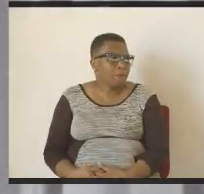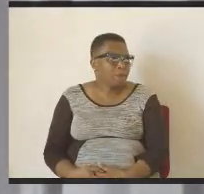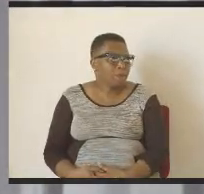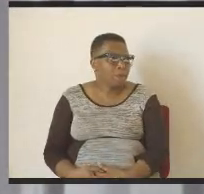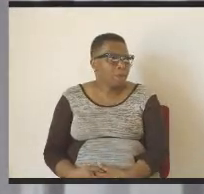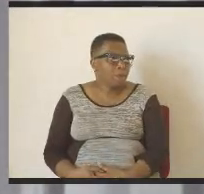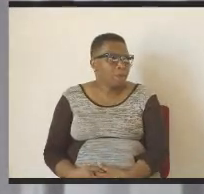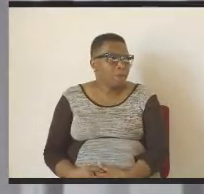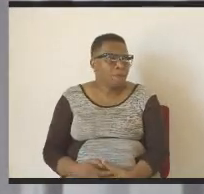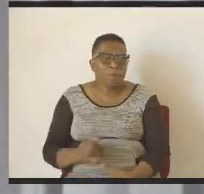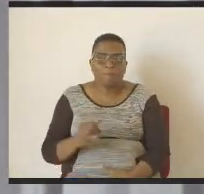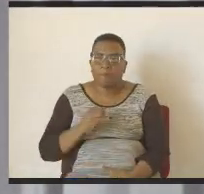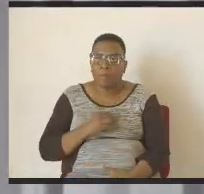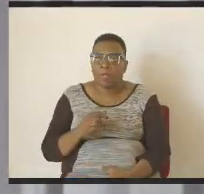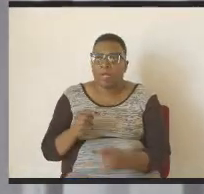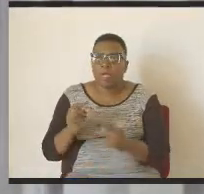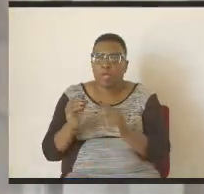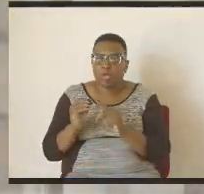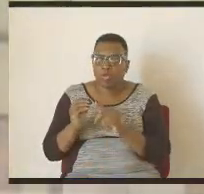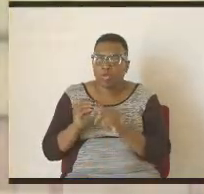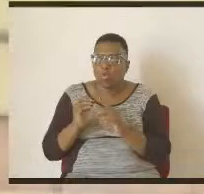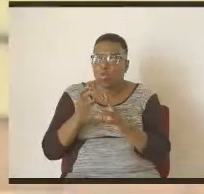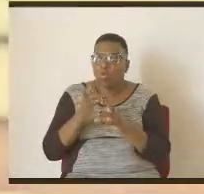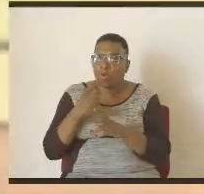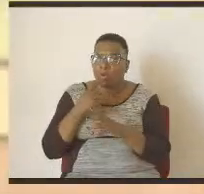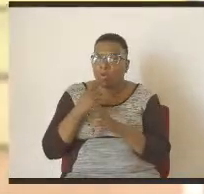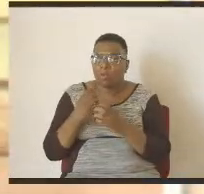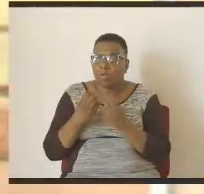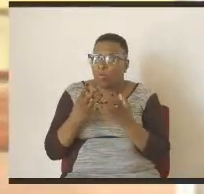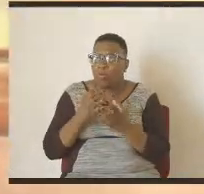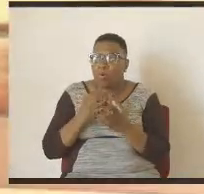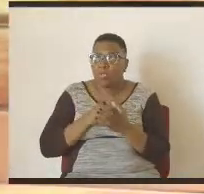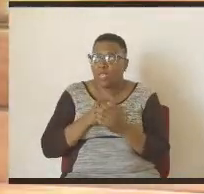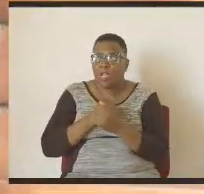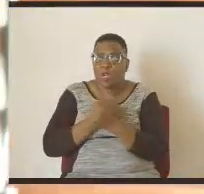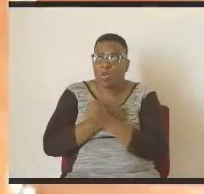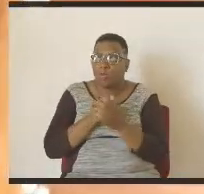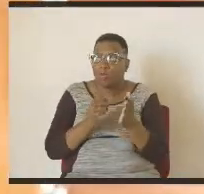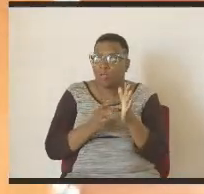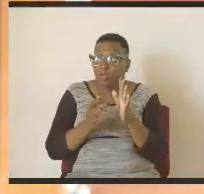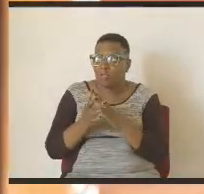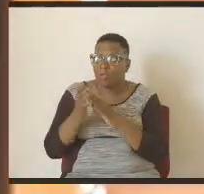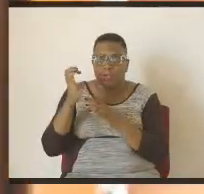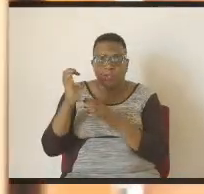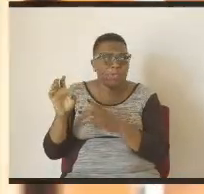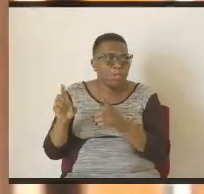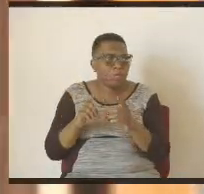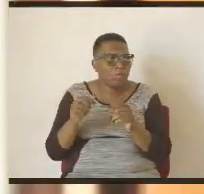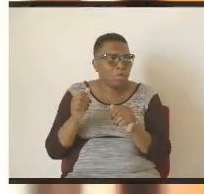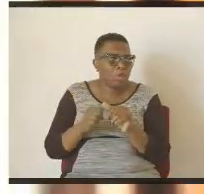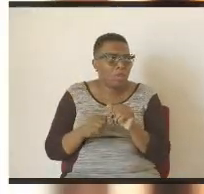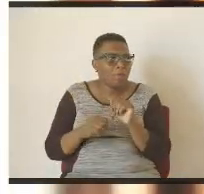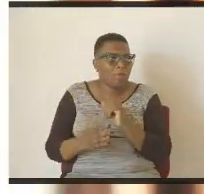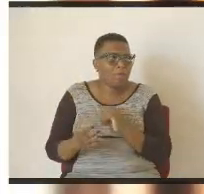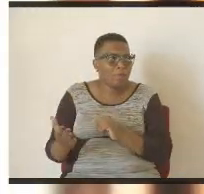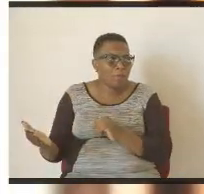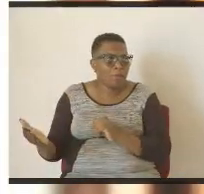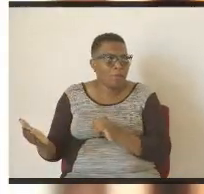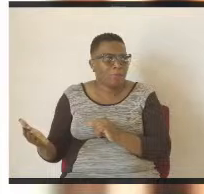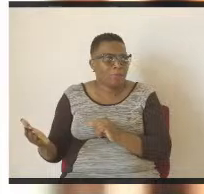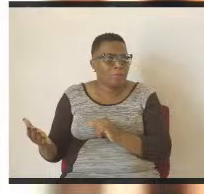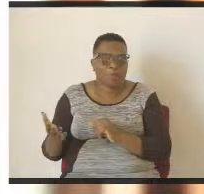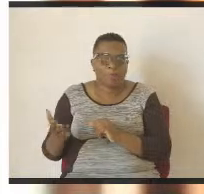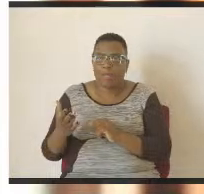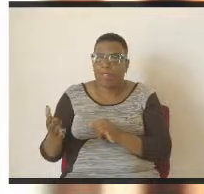I too just want to say how much I love Jesus. He has done everything. There is